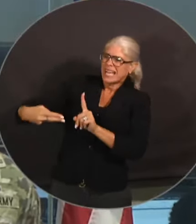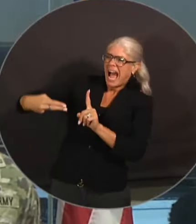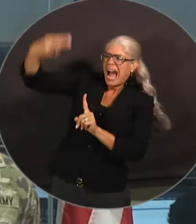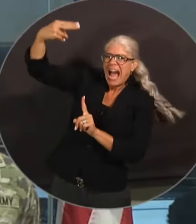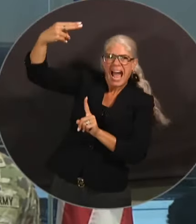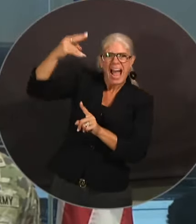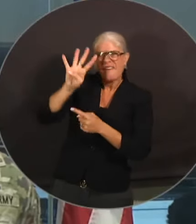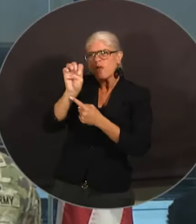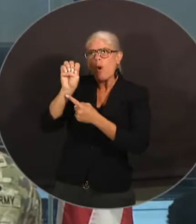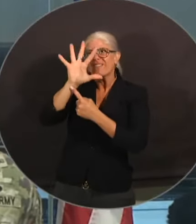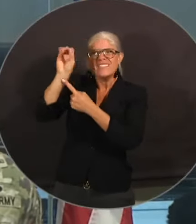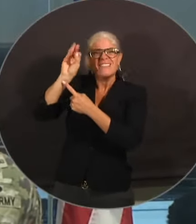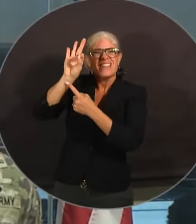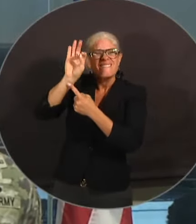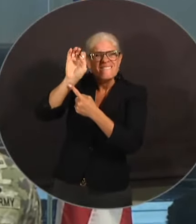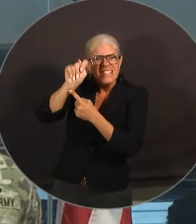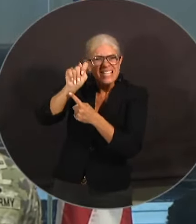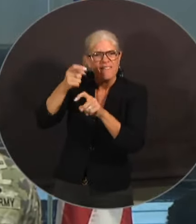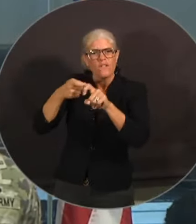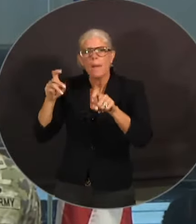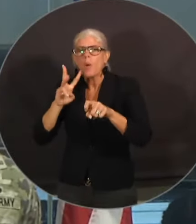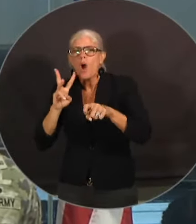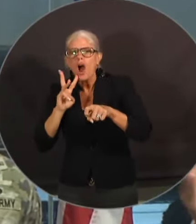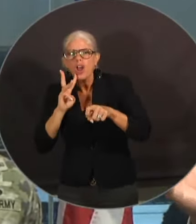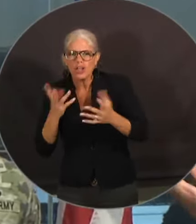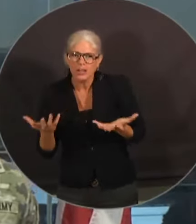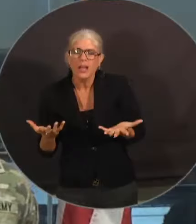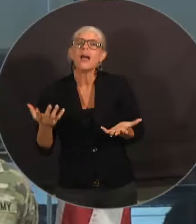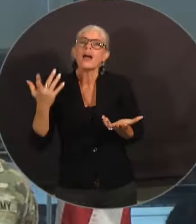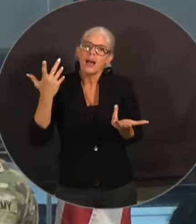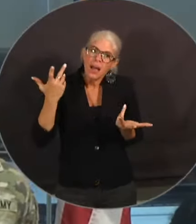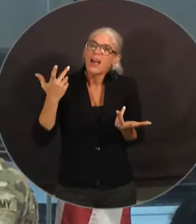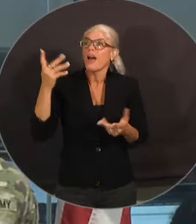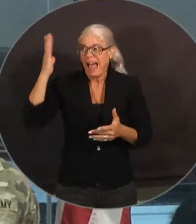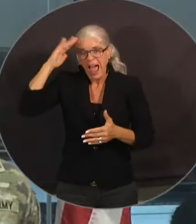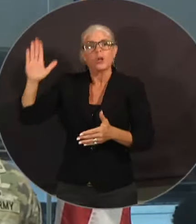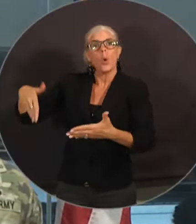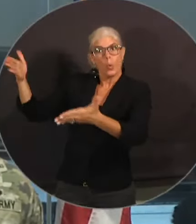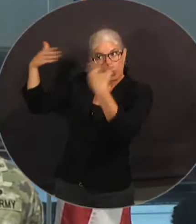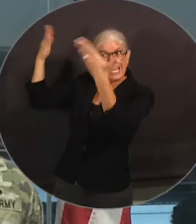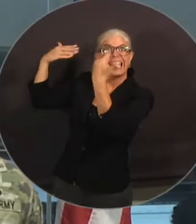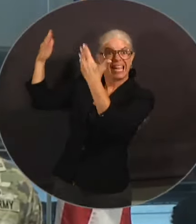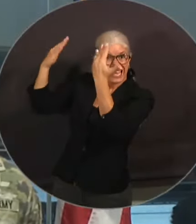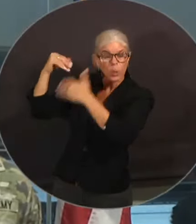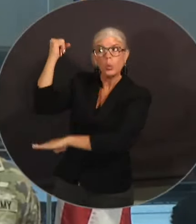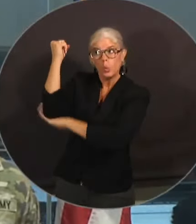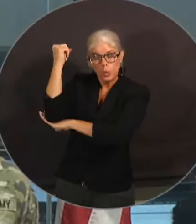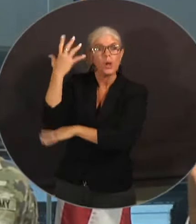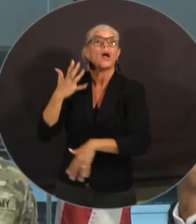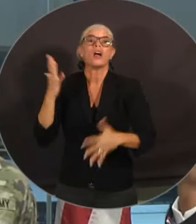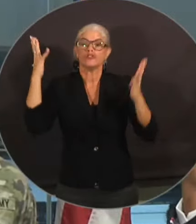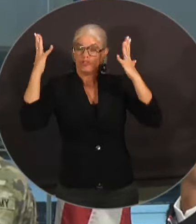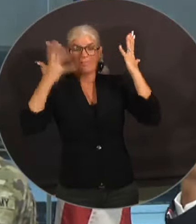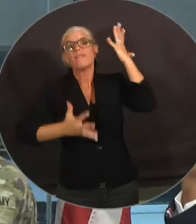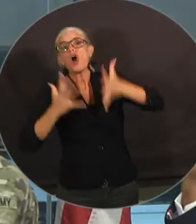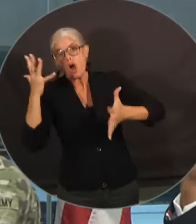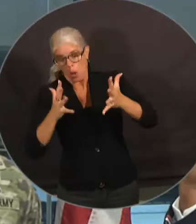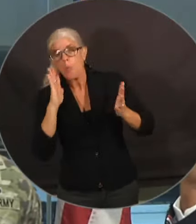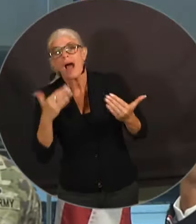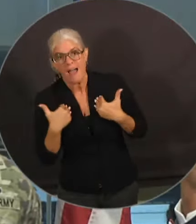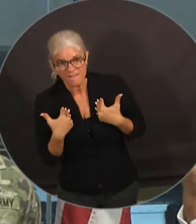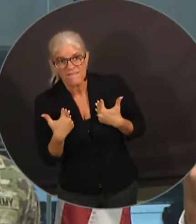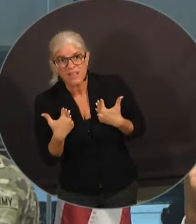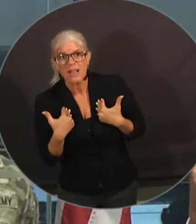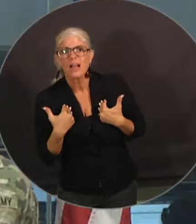what risk may be there, because you could have very powerful winds. You could see trees start to fall over. I mean, we had, at